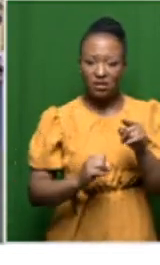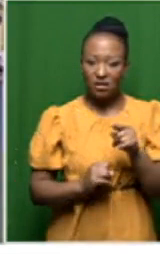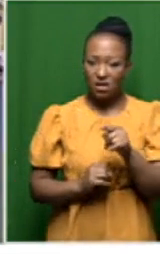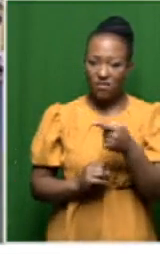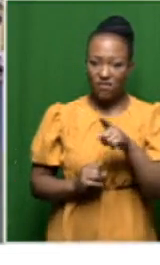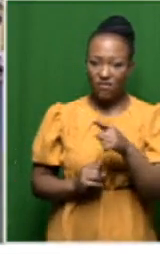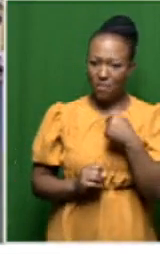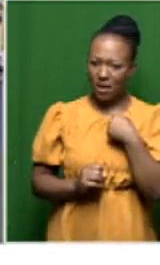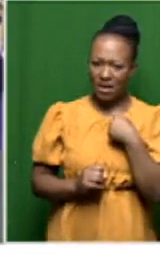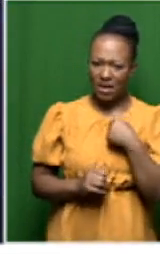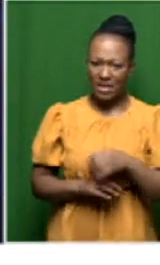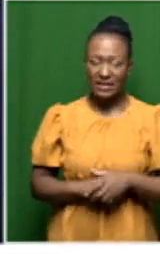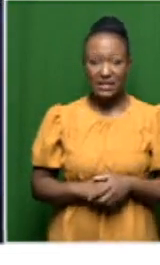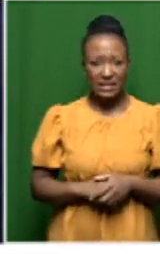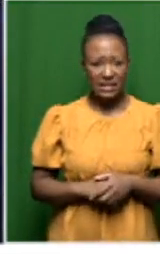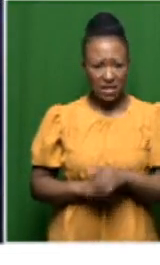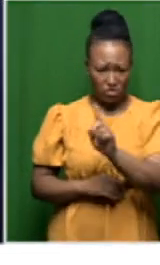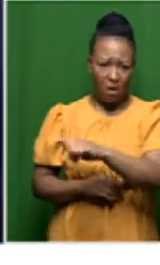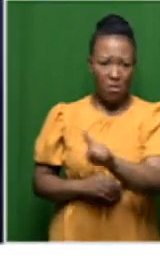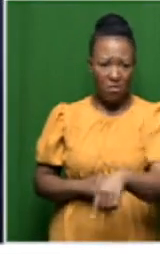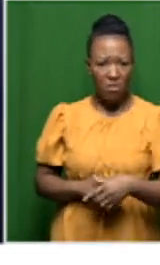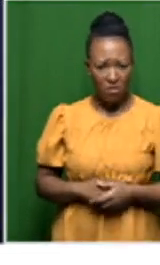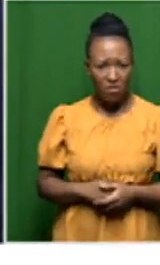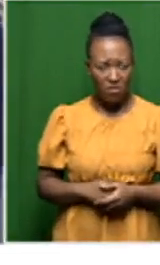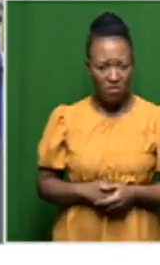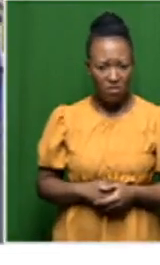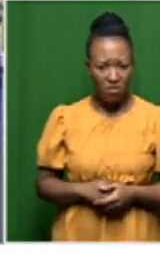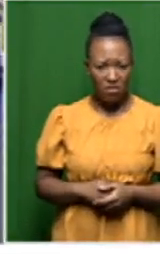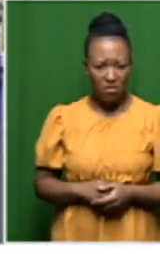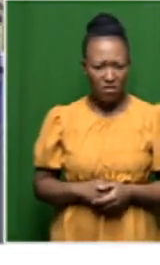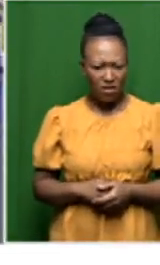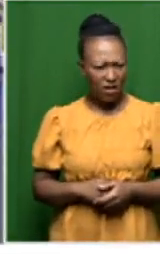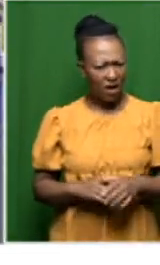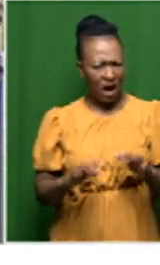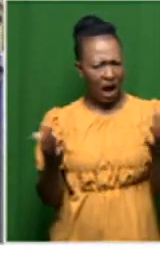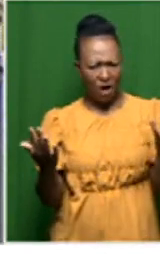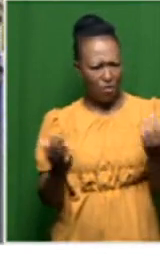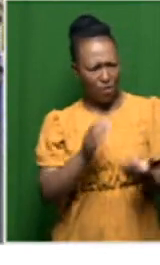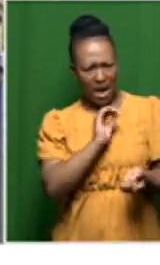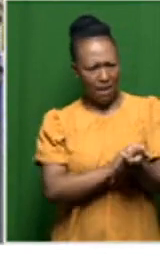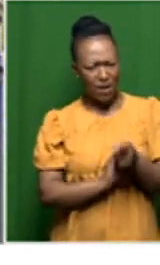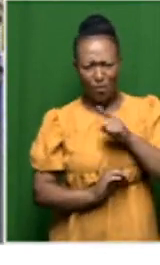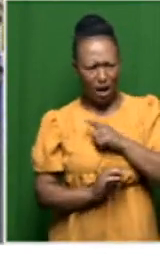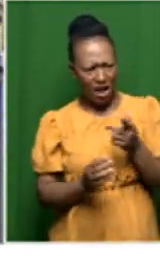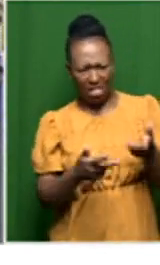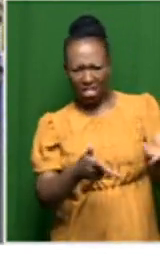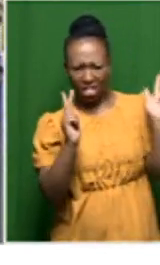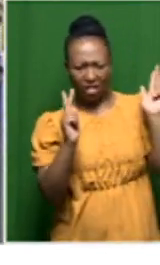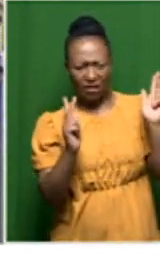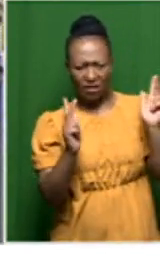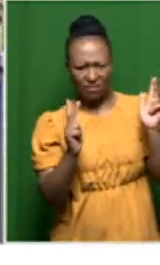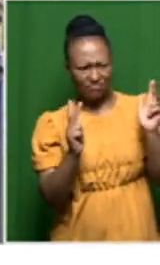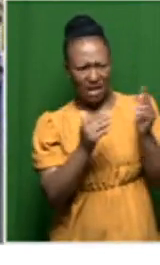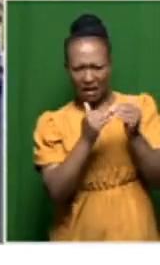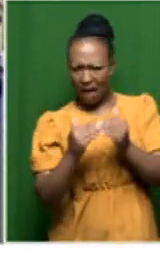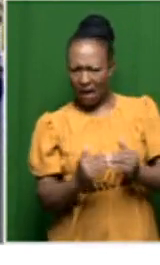me is just, it's a sin. It is a sin. Because how did it get here? Why has this been ignored? Why is